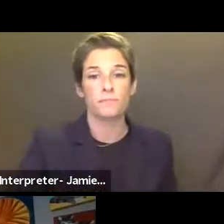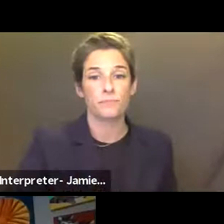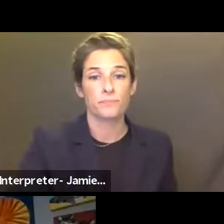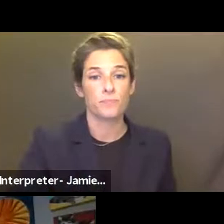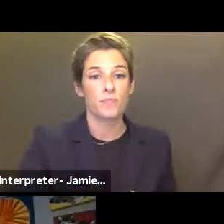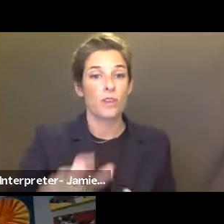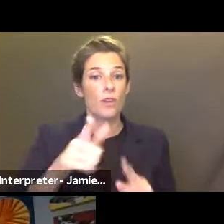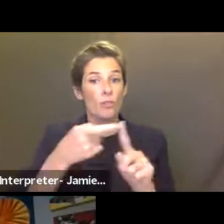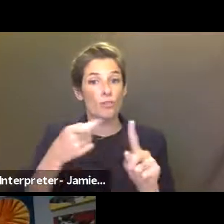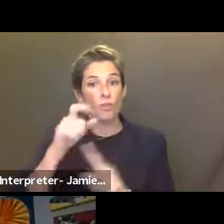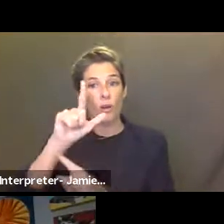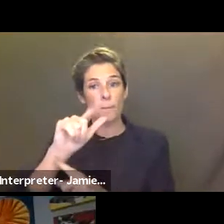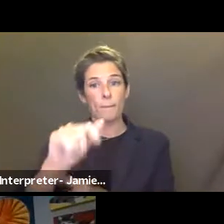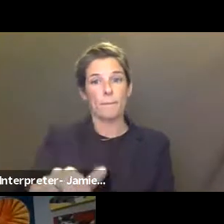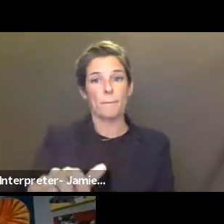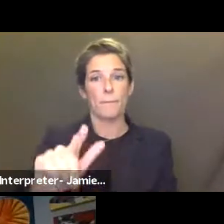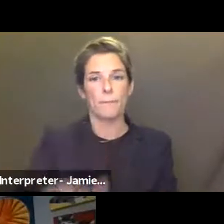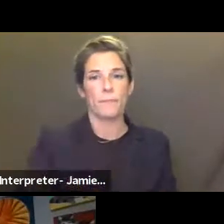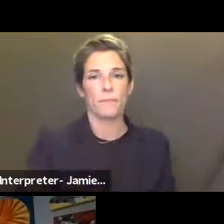correctly,